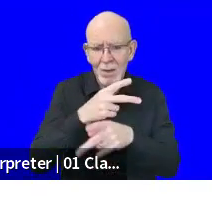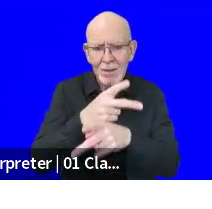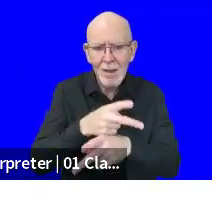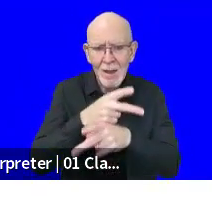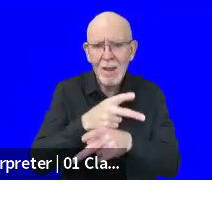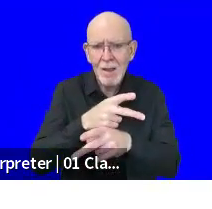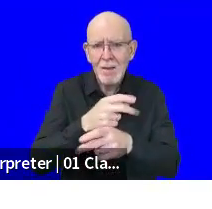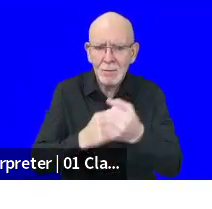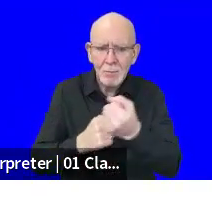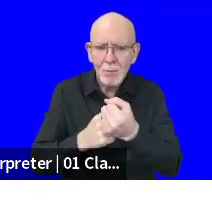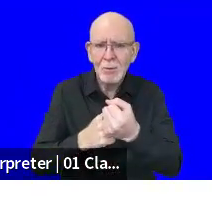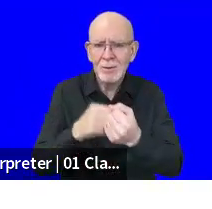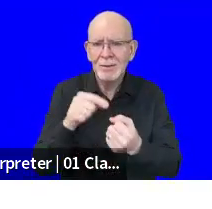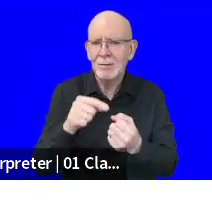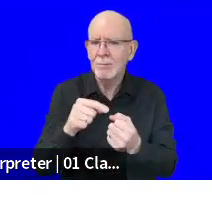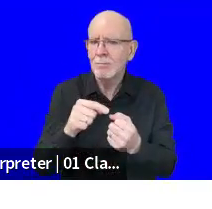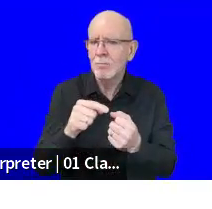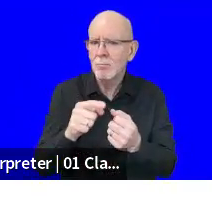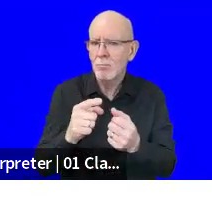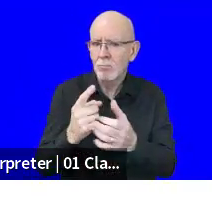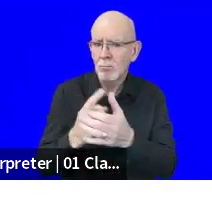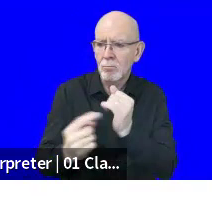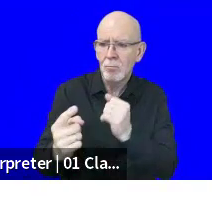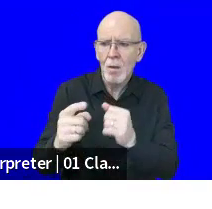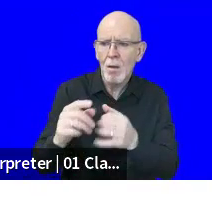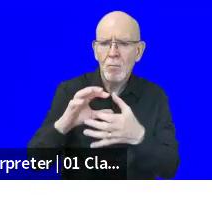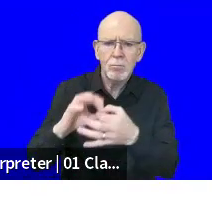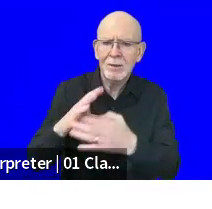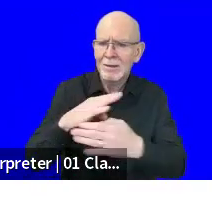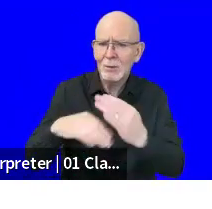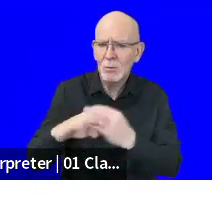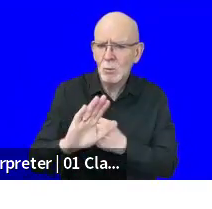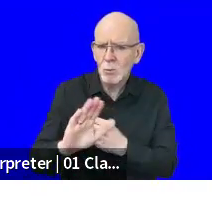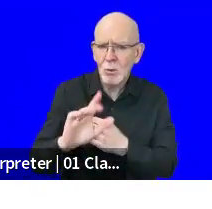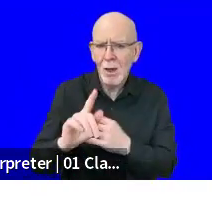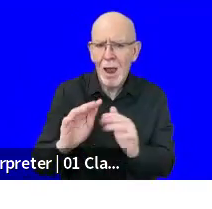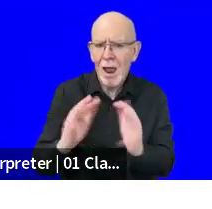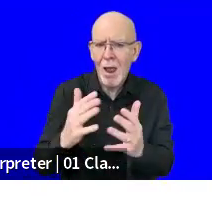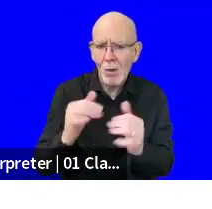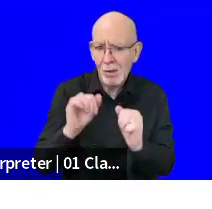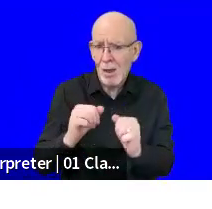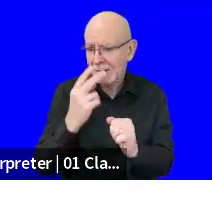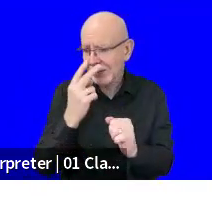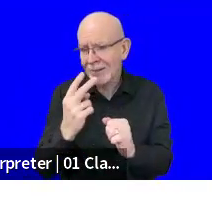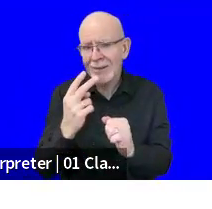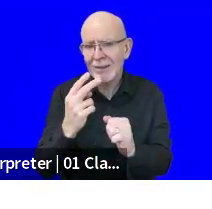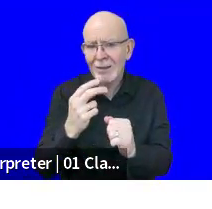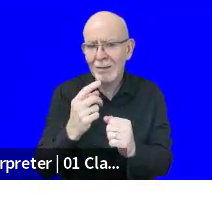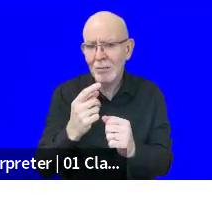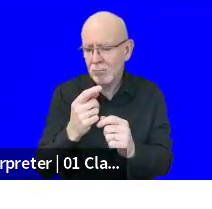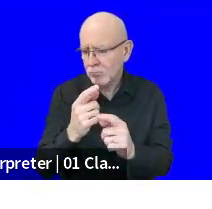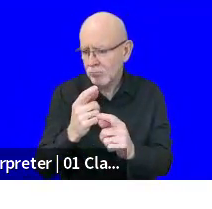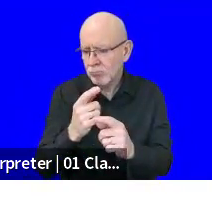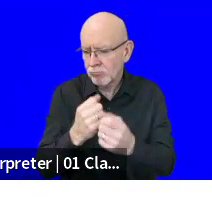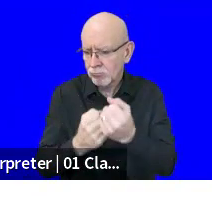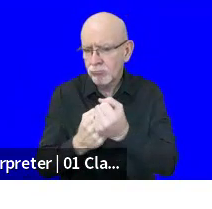build gender responsive, disability inclusive, and age sensitive care and support system, and the